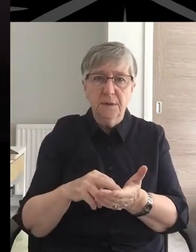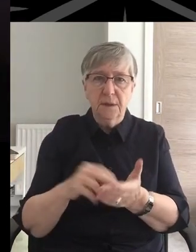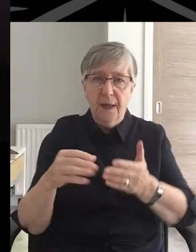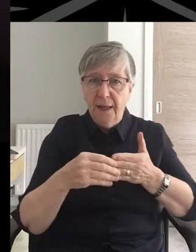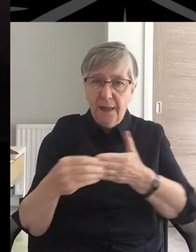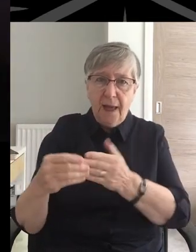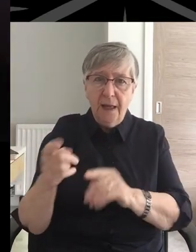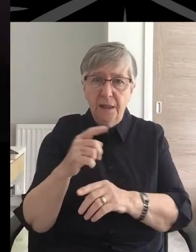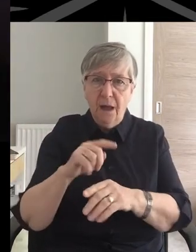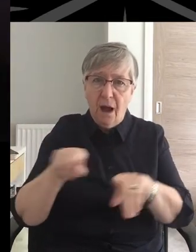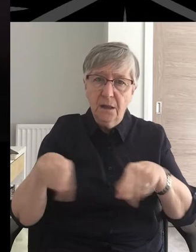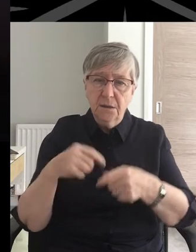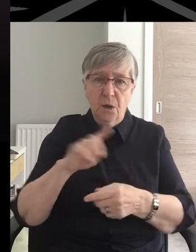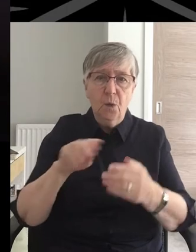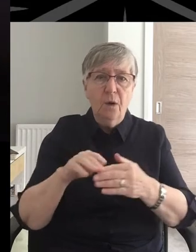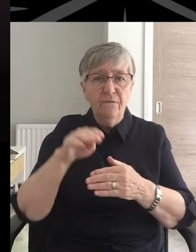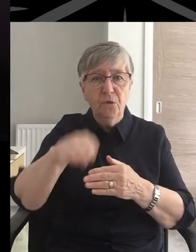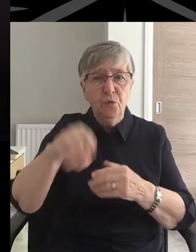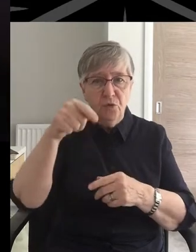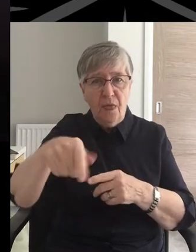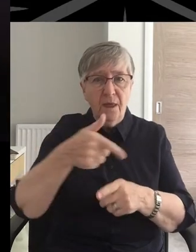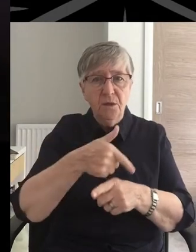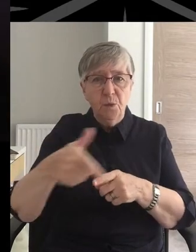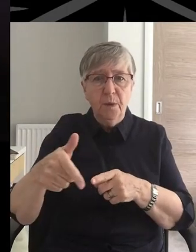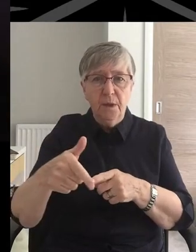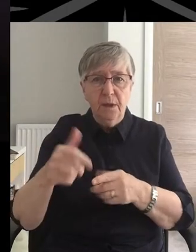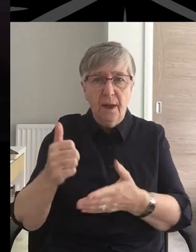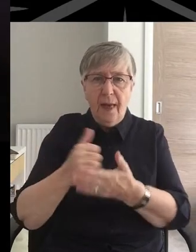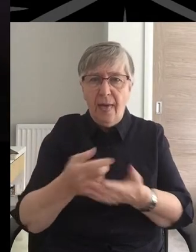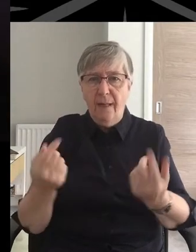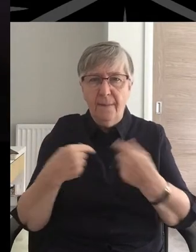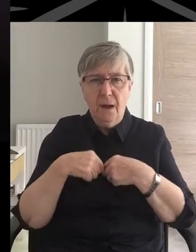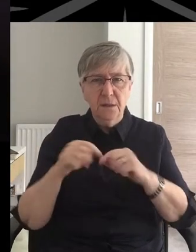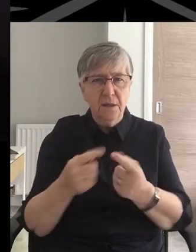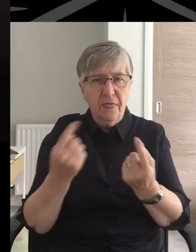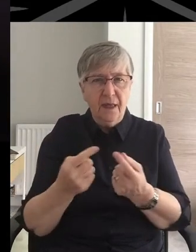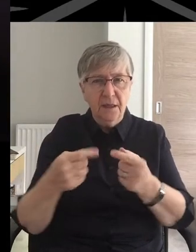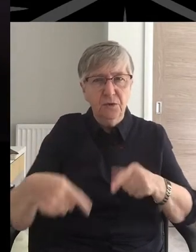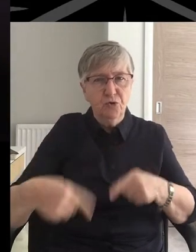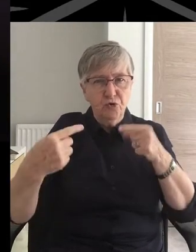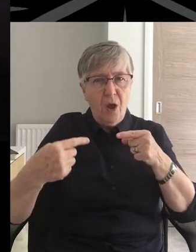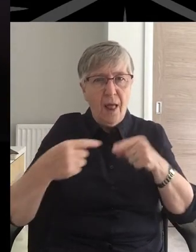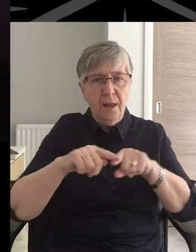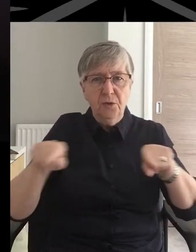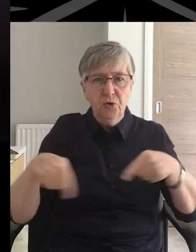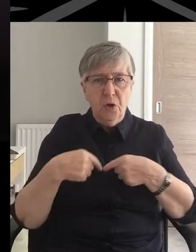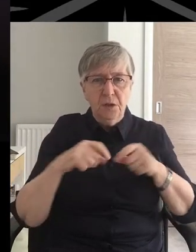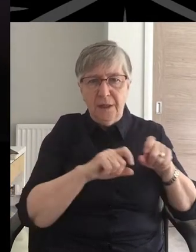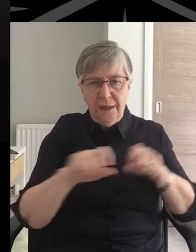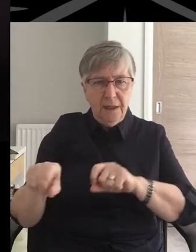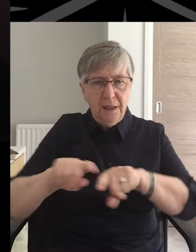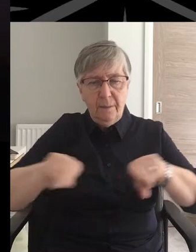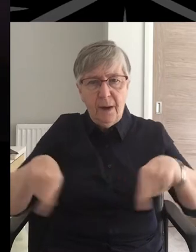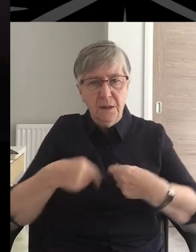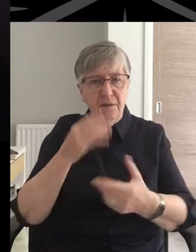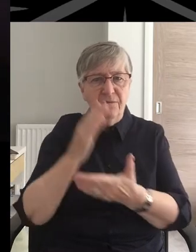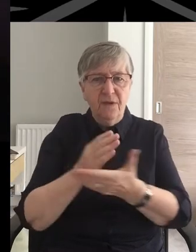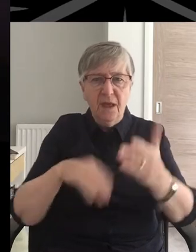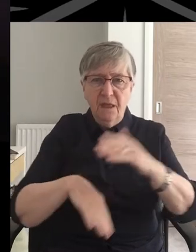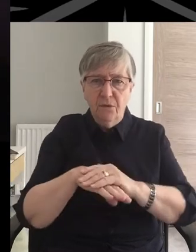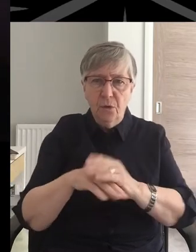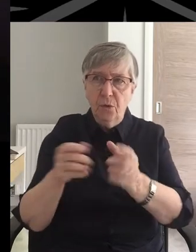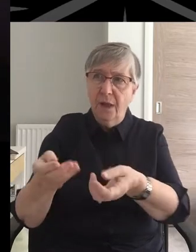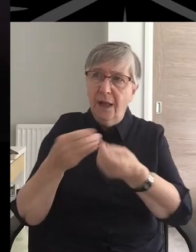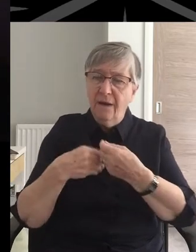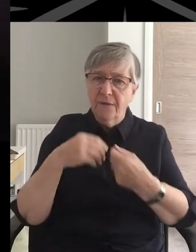lies ahead this coming week. Help us in the things that challenge us. Keep us faithful. Grant us wisdom. Grant us